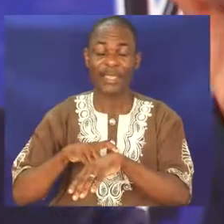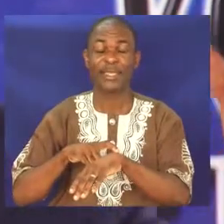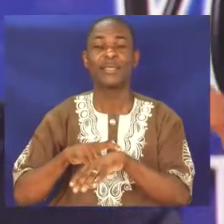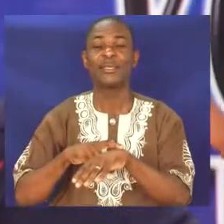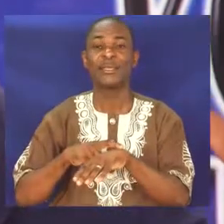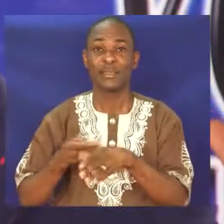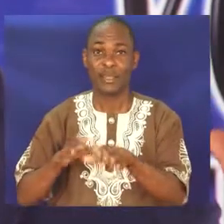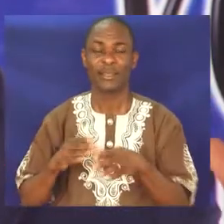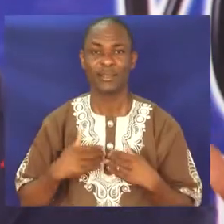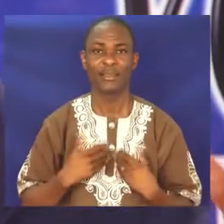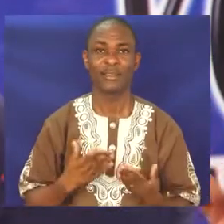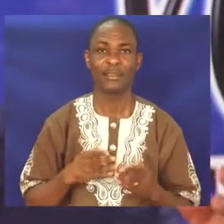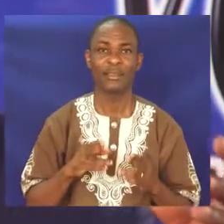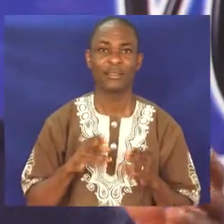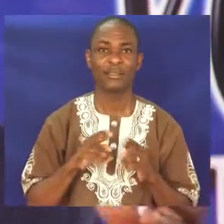na no a